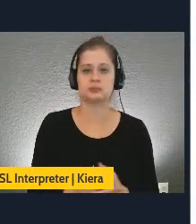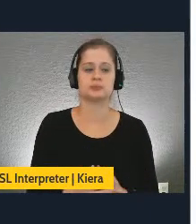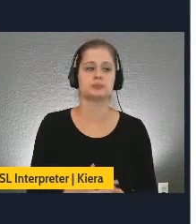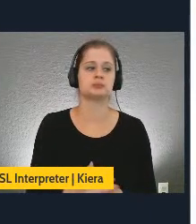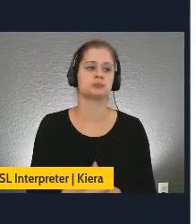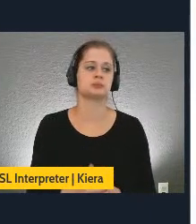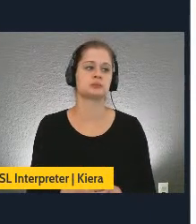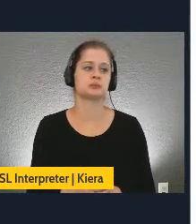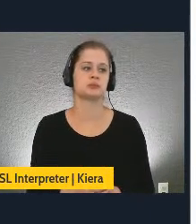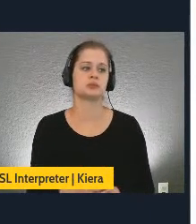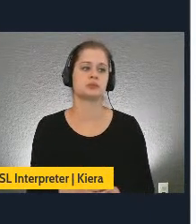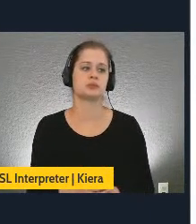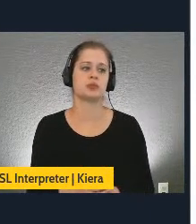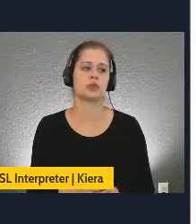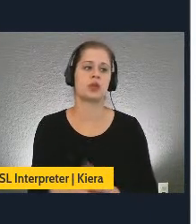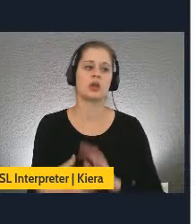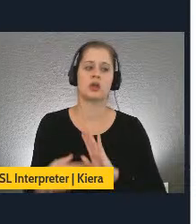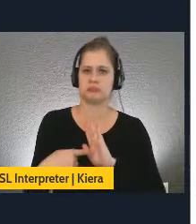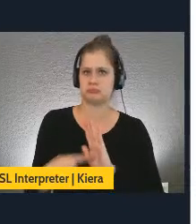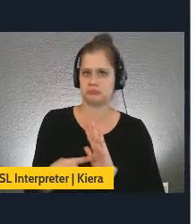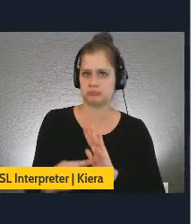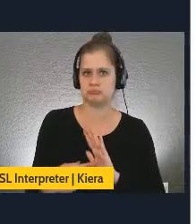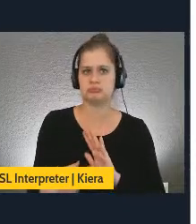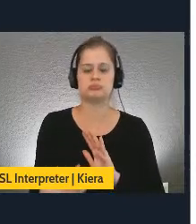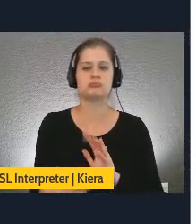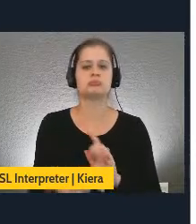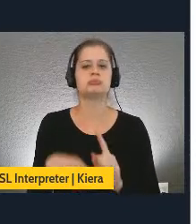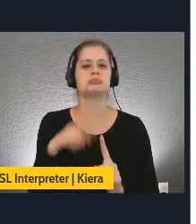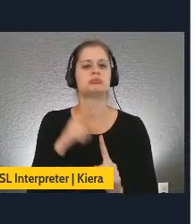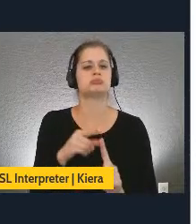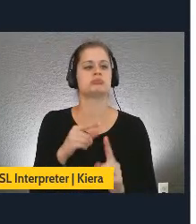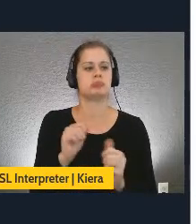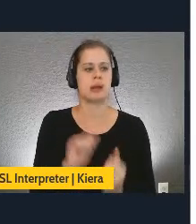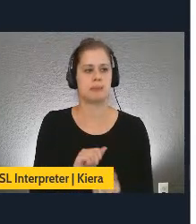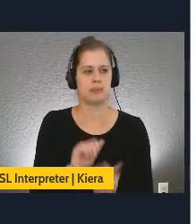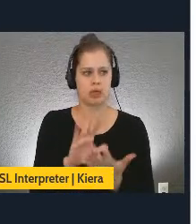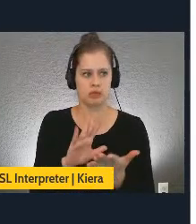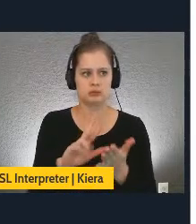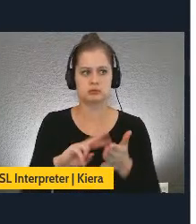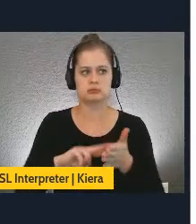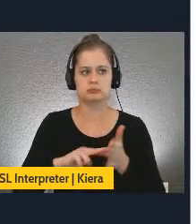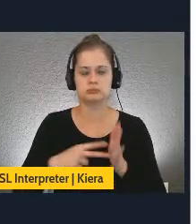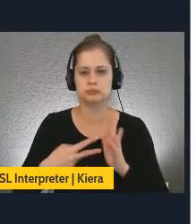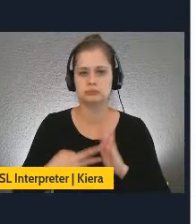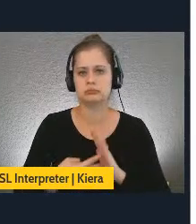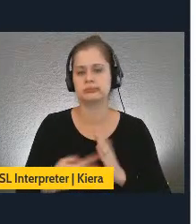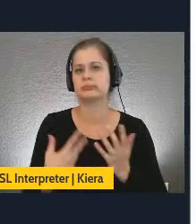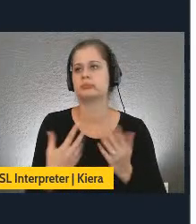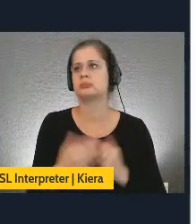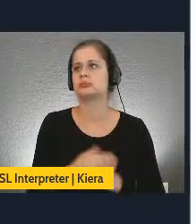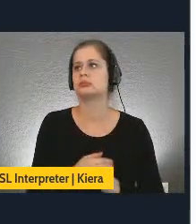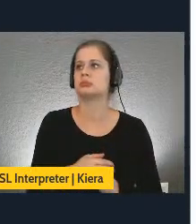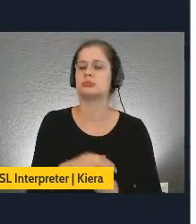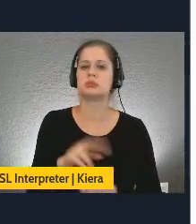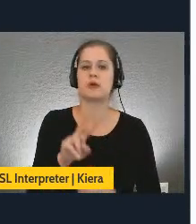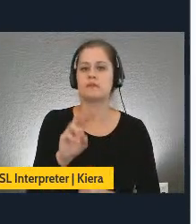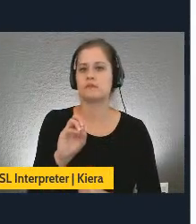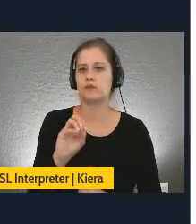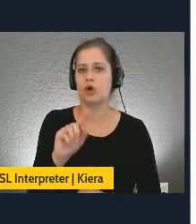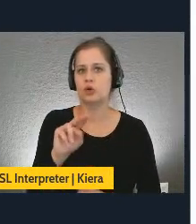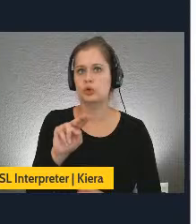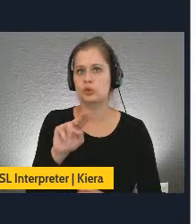construct, there's a private method that defines like a Docker volumes list and kind of builds a